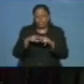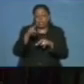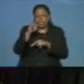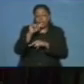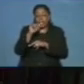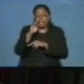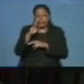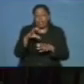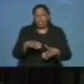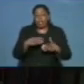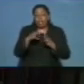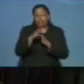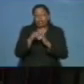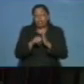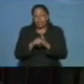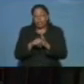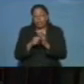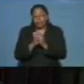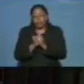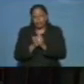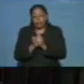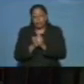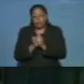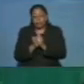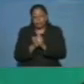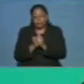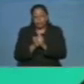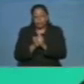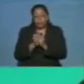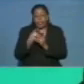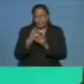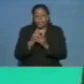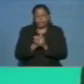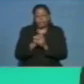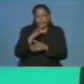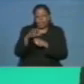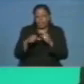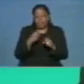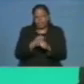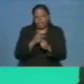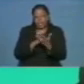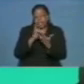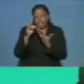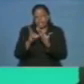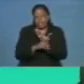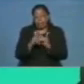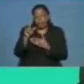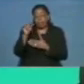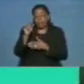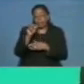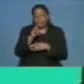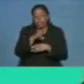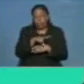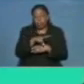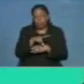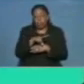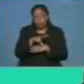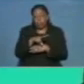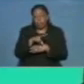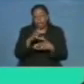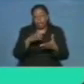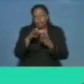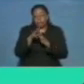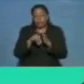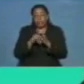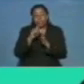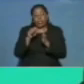insurance contributions. For the year ended December 2022, contributions totaled